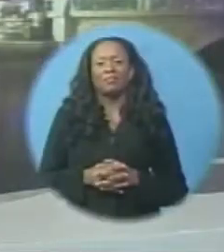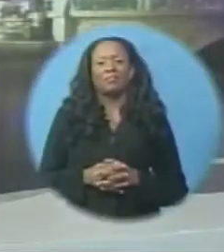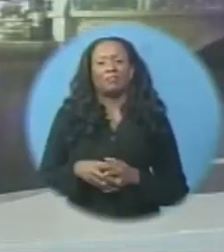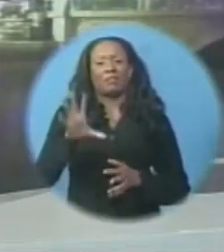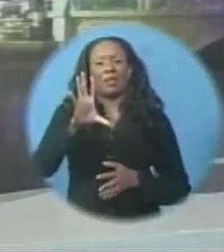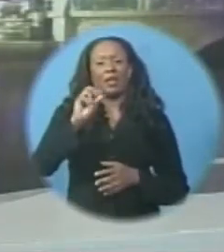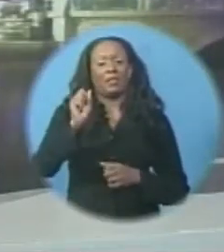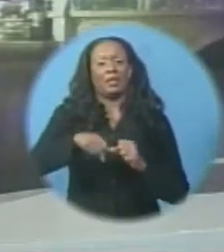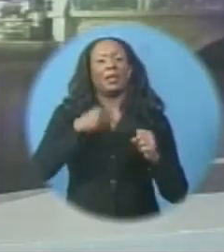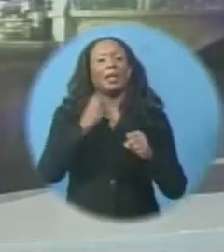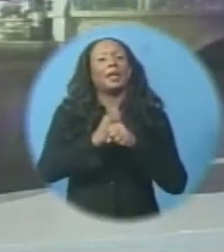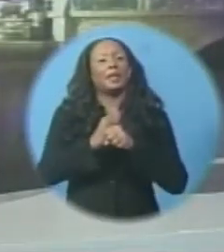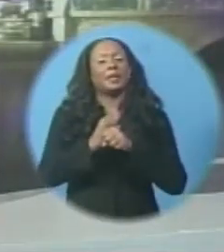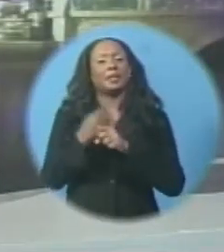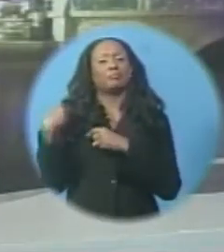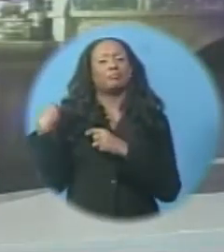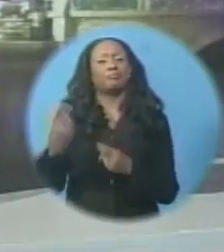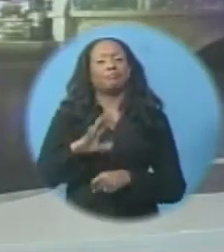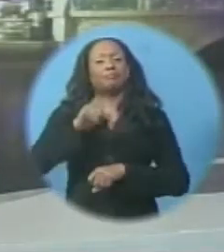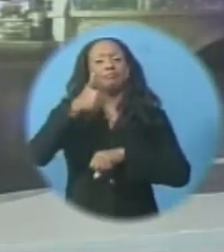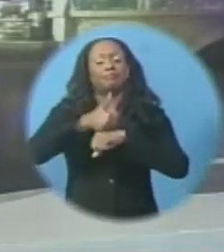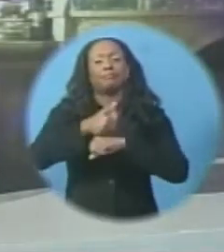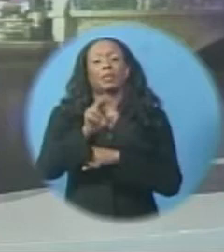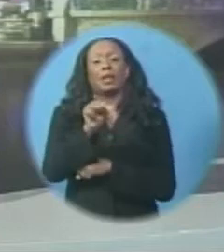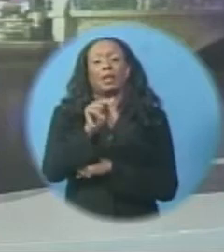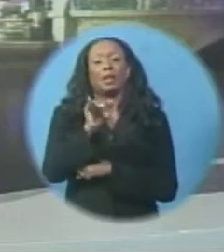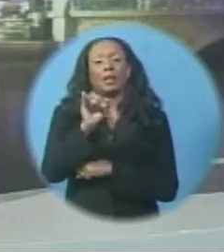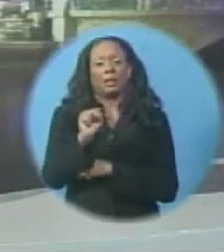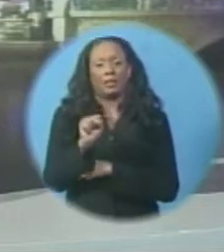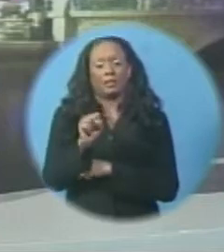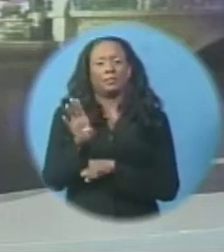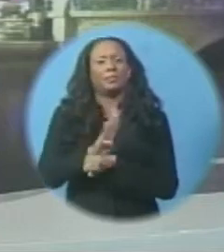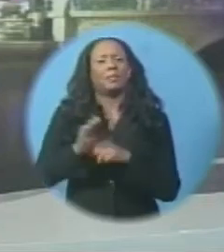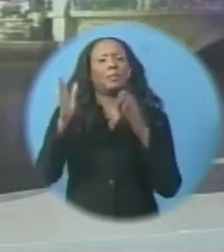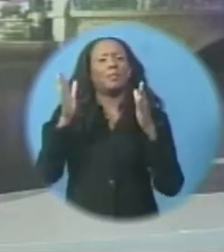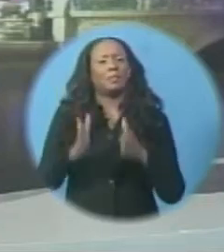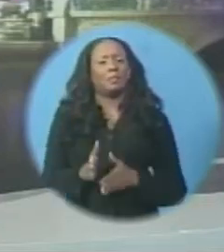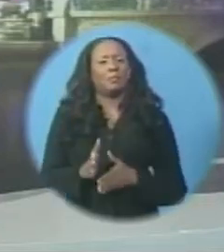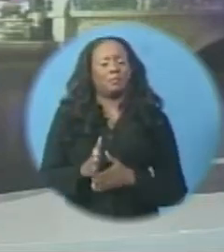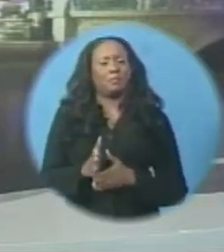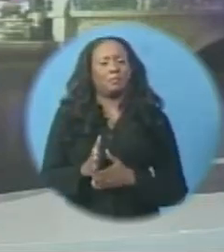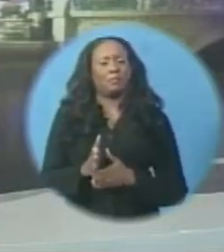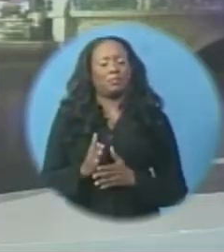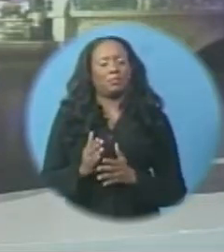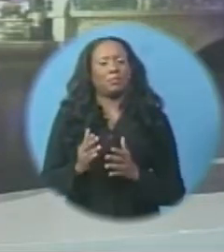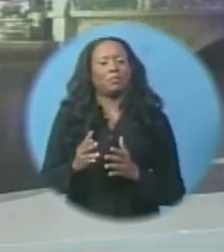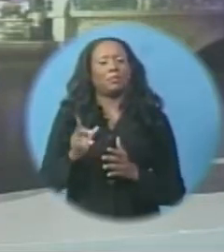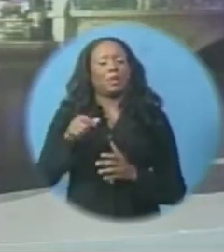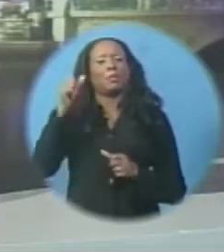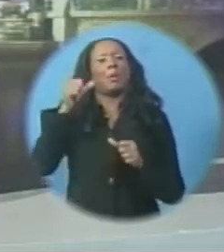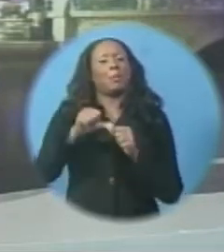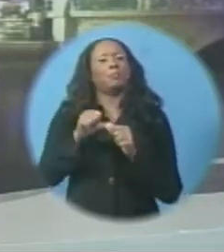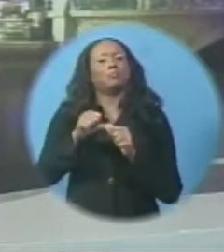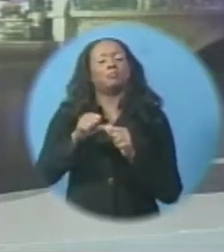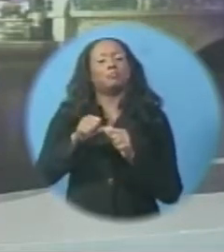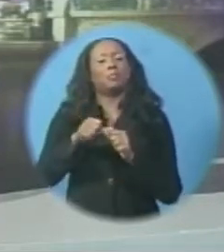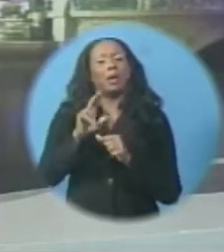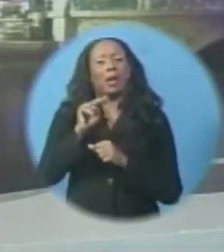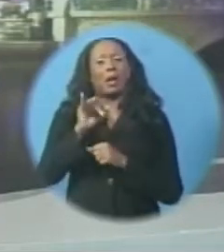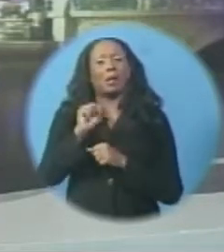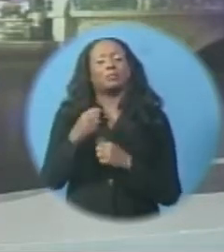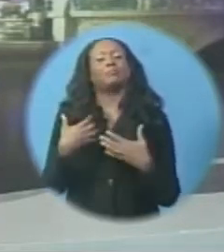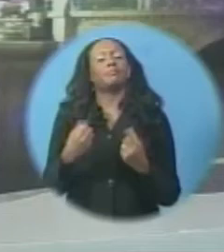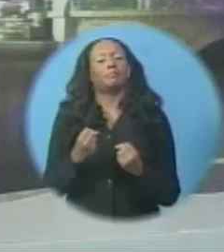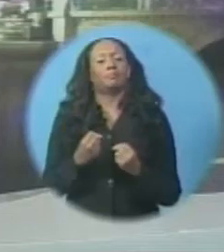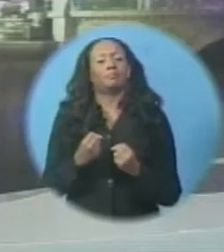50 years on since the establishment of the National Insurance Scheme, Barbadians are again being reassured that the scheme remains